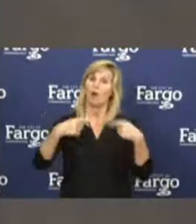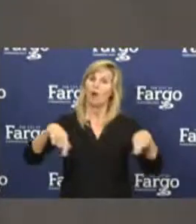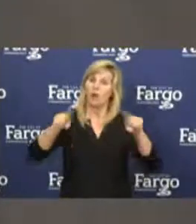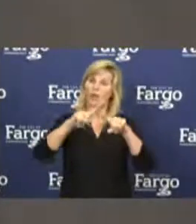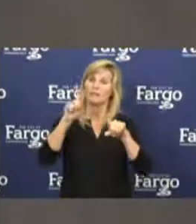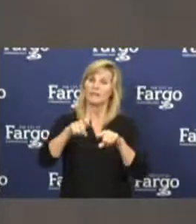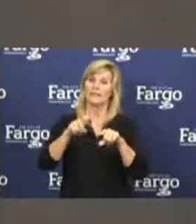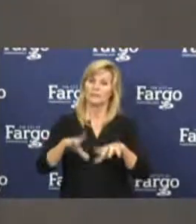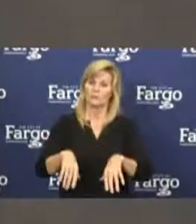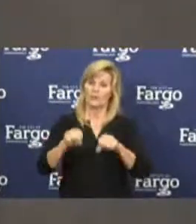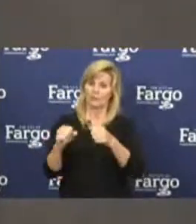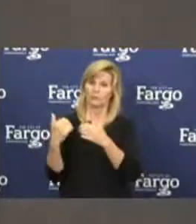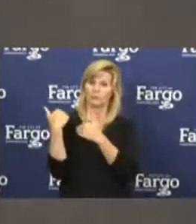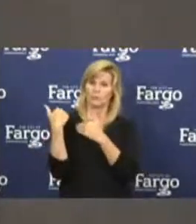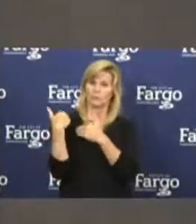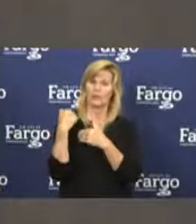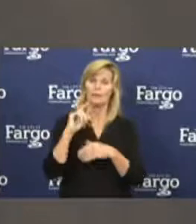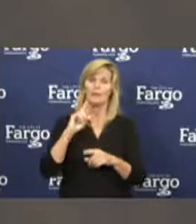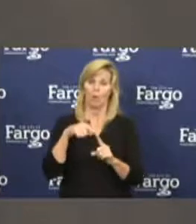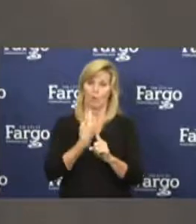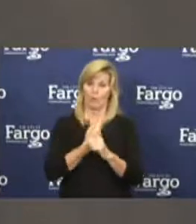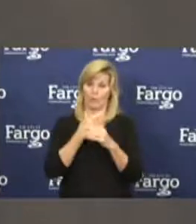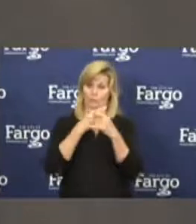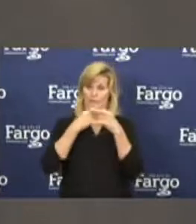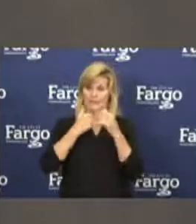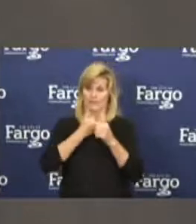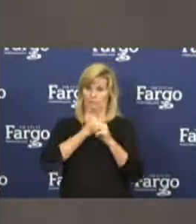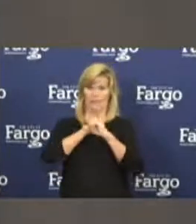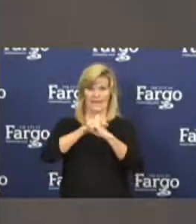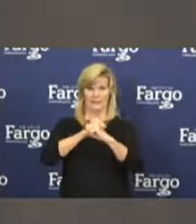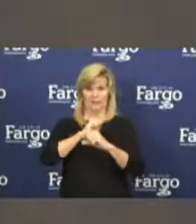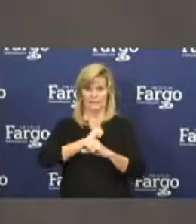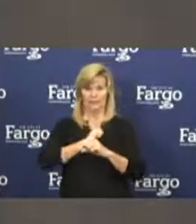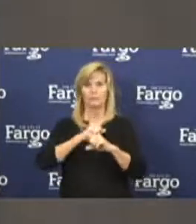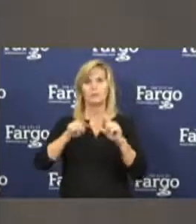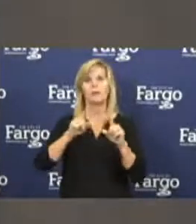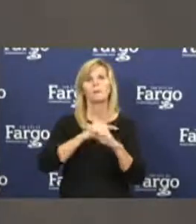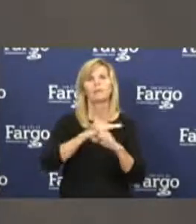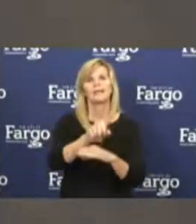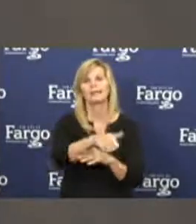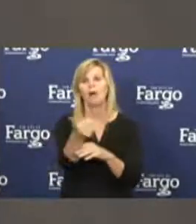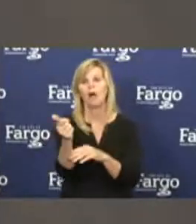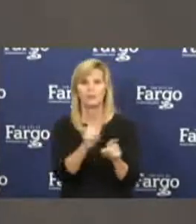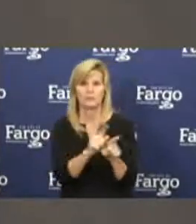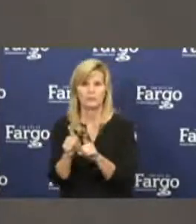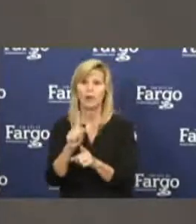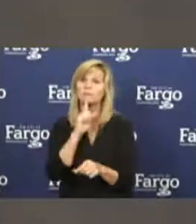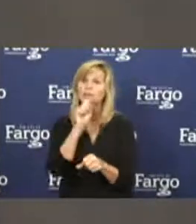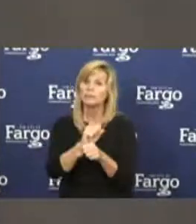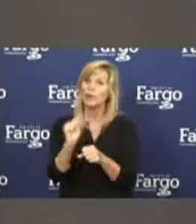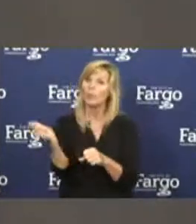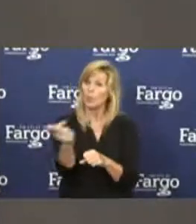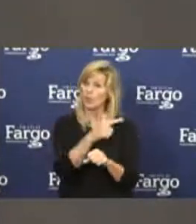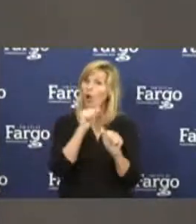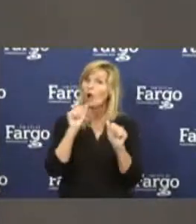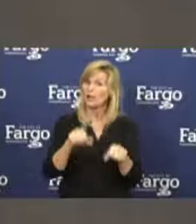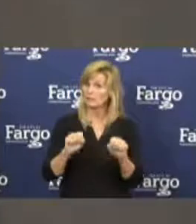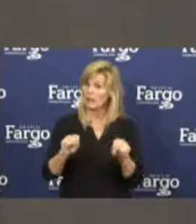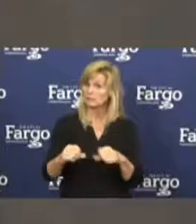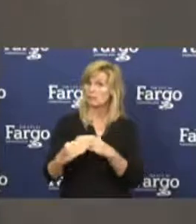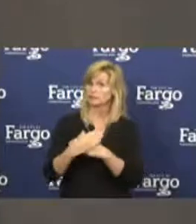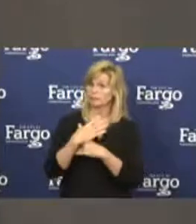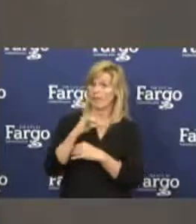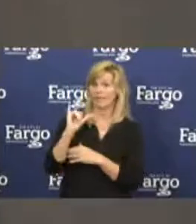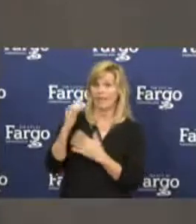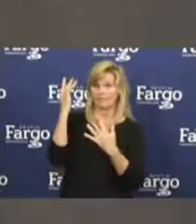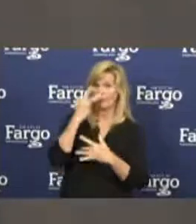in the burden of protecting not only ourselves, but others. The reality is that all of us are at risk for contracting this virus, and many of